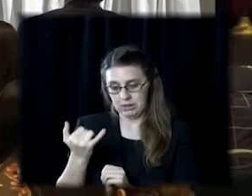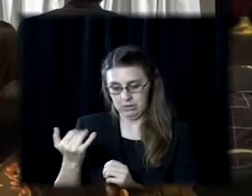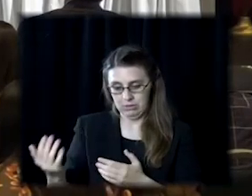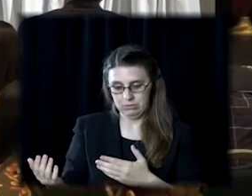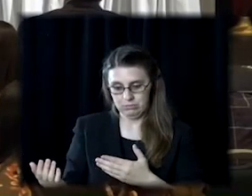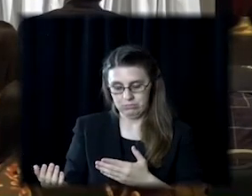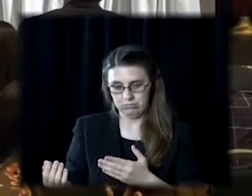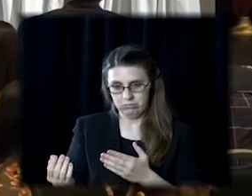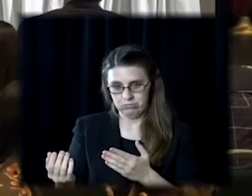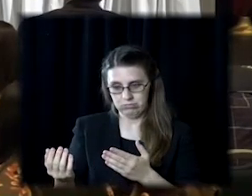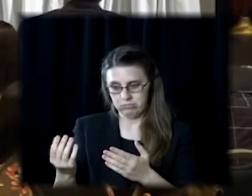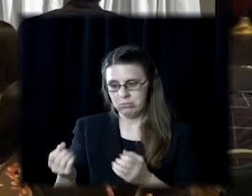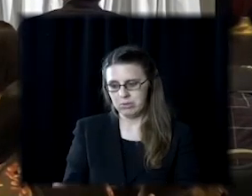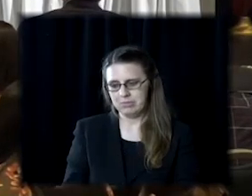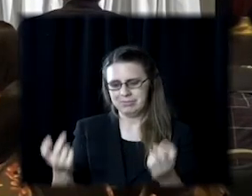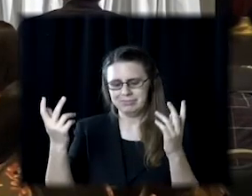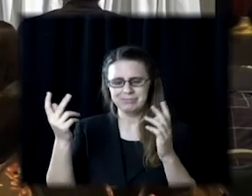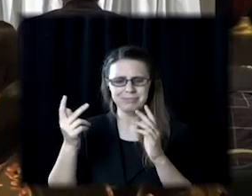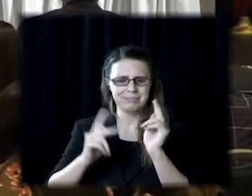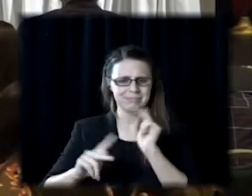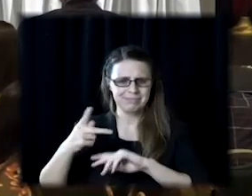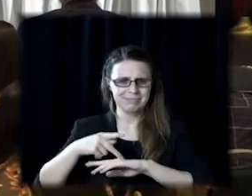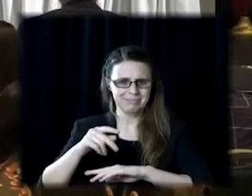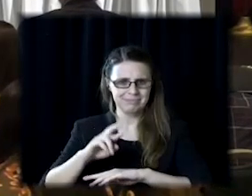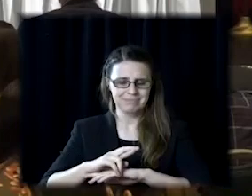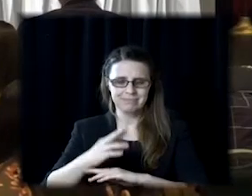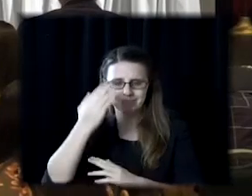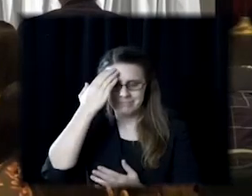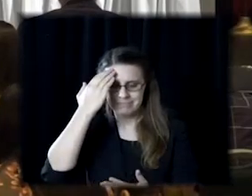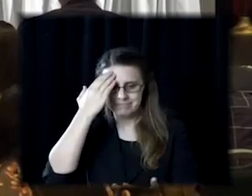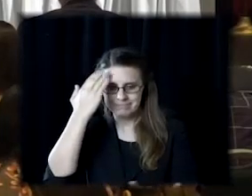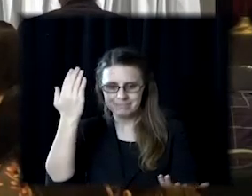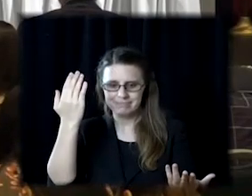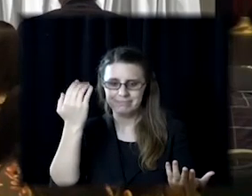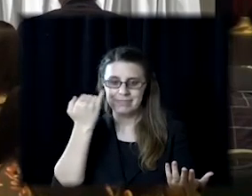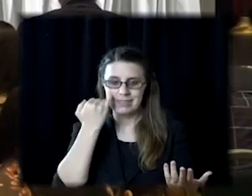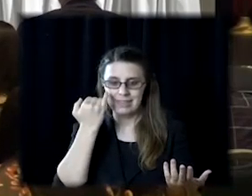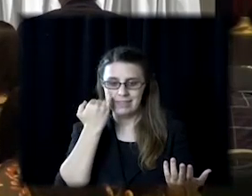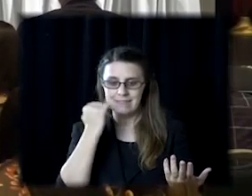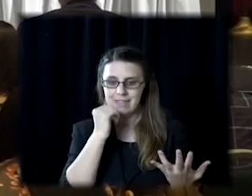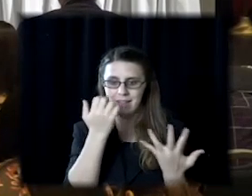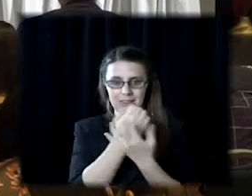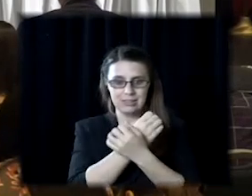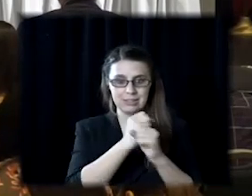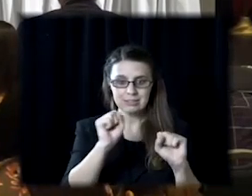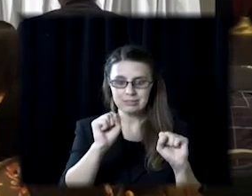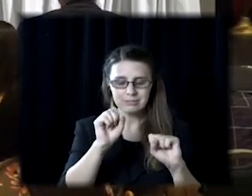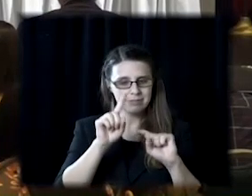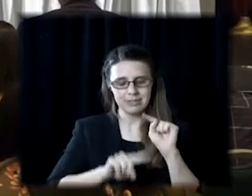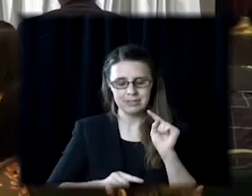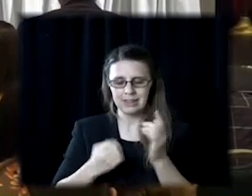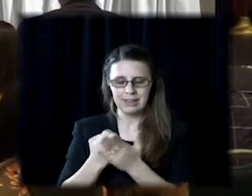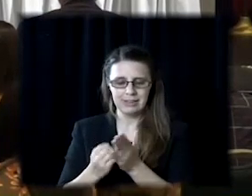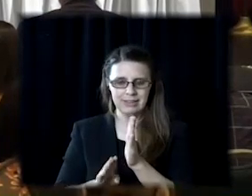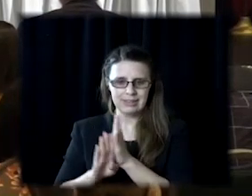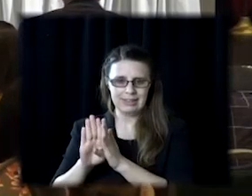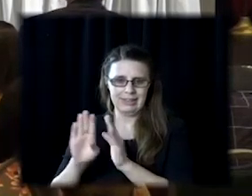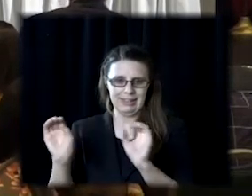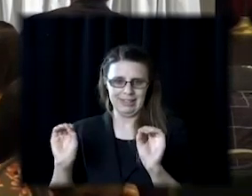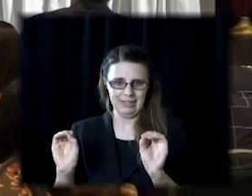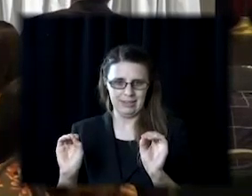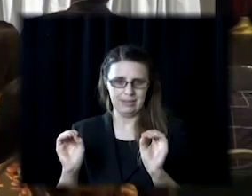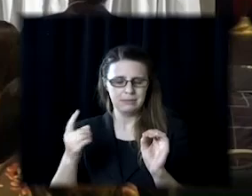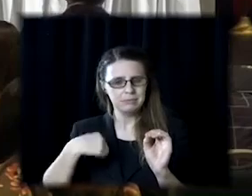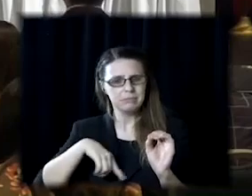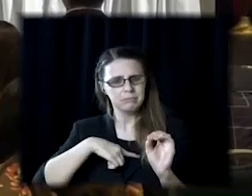the majority of people in Puerto Rico that without security, you really can't have economic development or anything. So we've decided